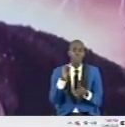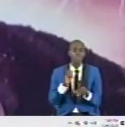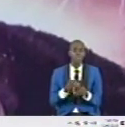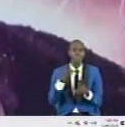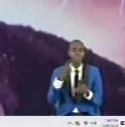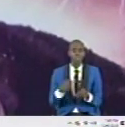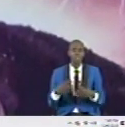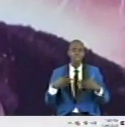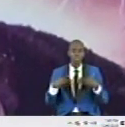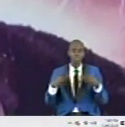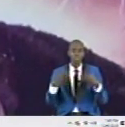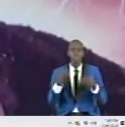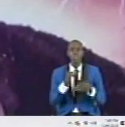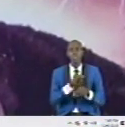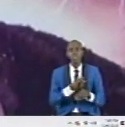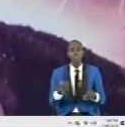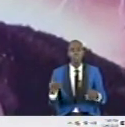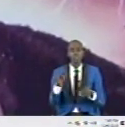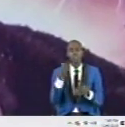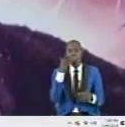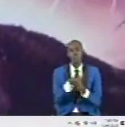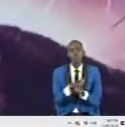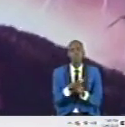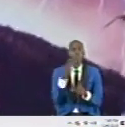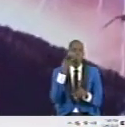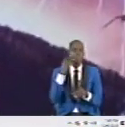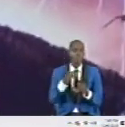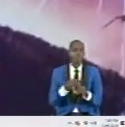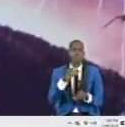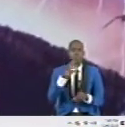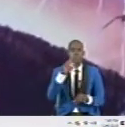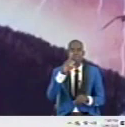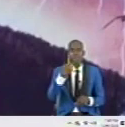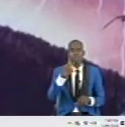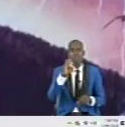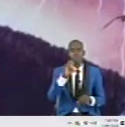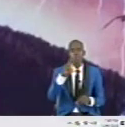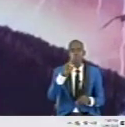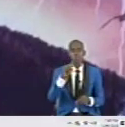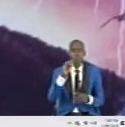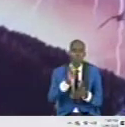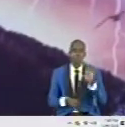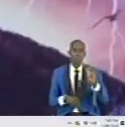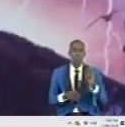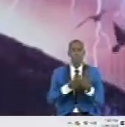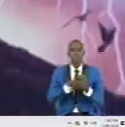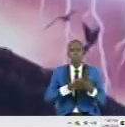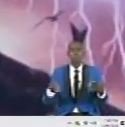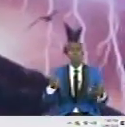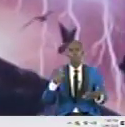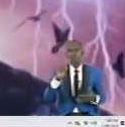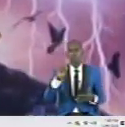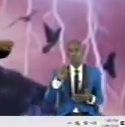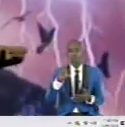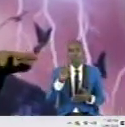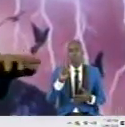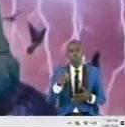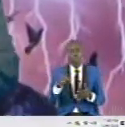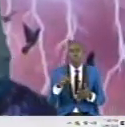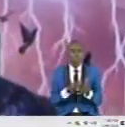Covenant look at Deuteronomy chapter 7 verse 12 Elva it says